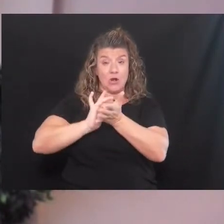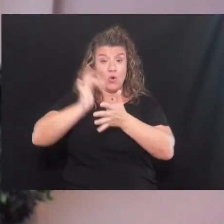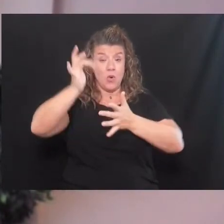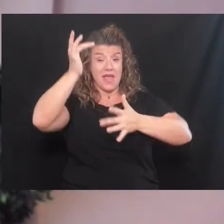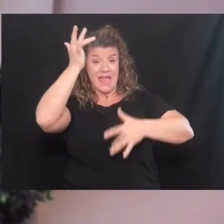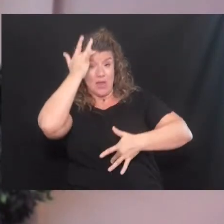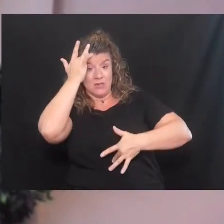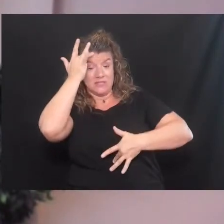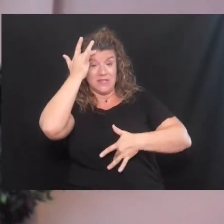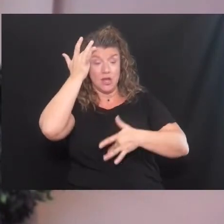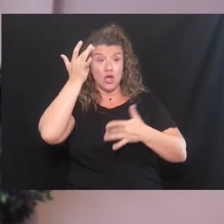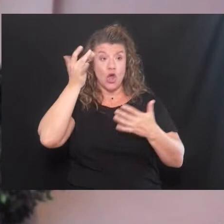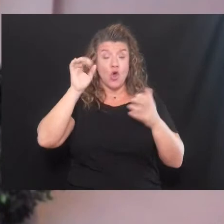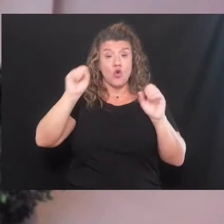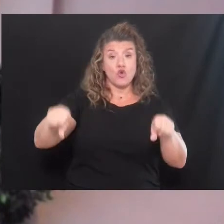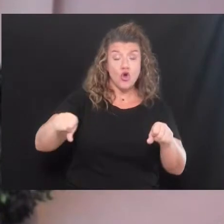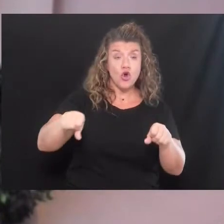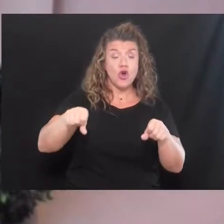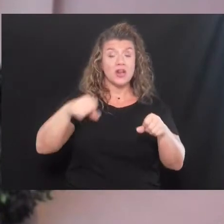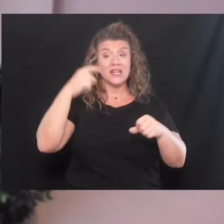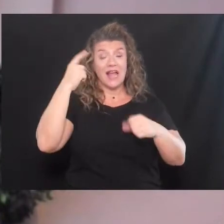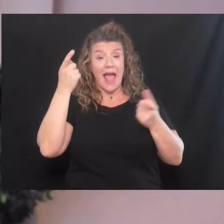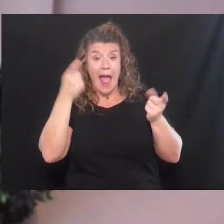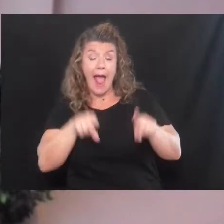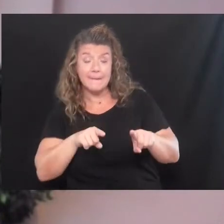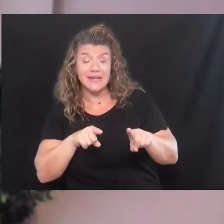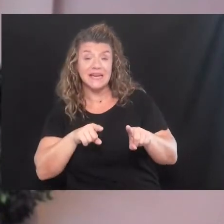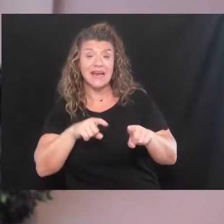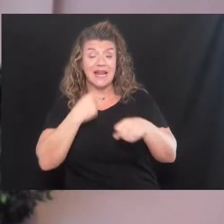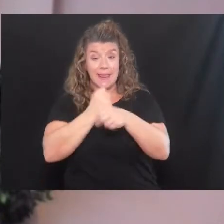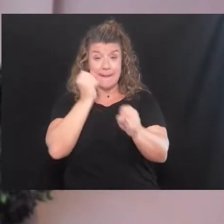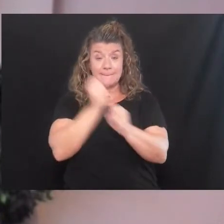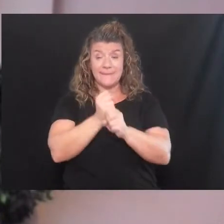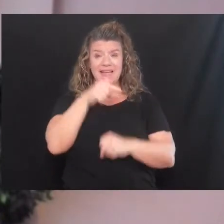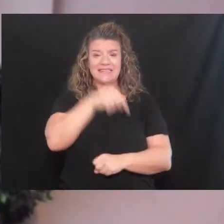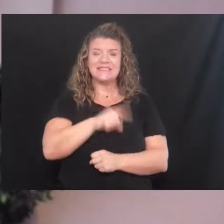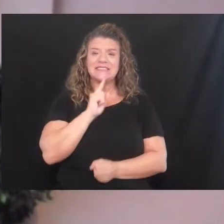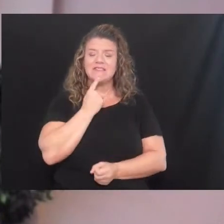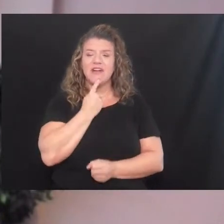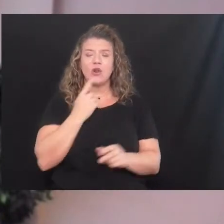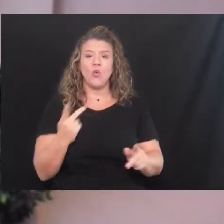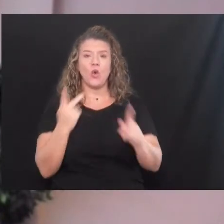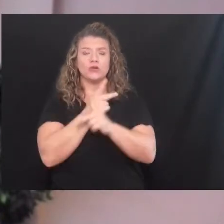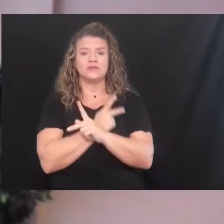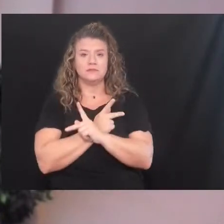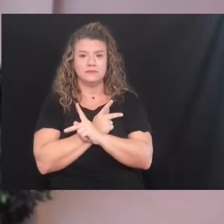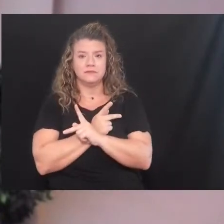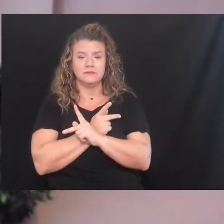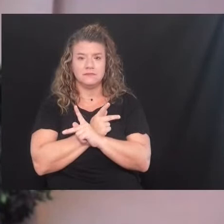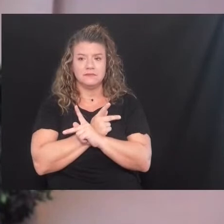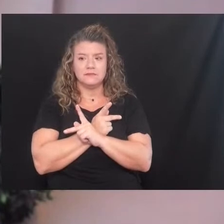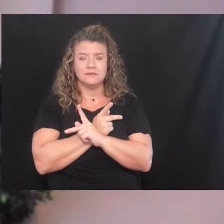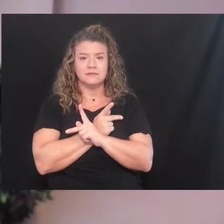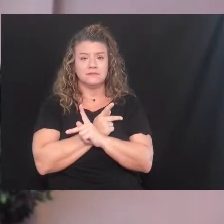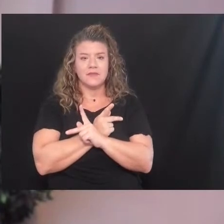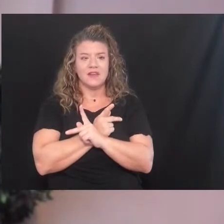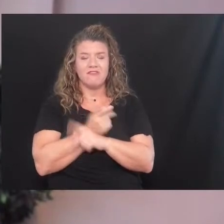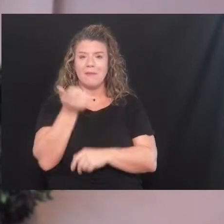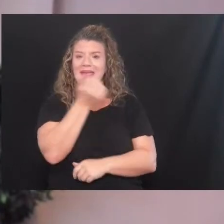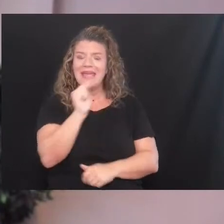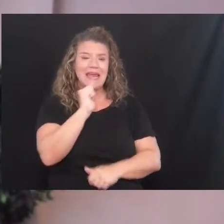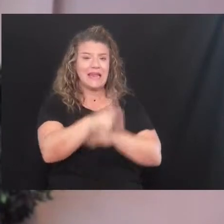illness or medical condition that makes the severity worse from any form variant